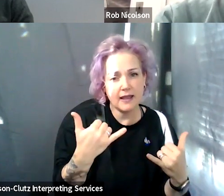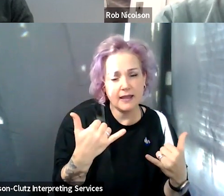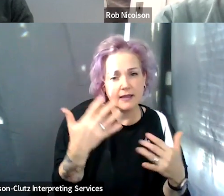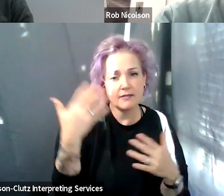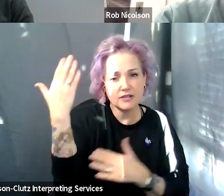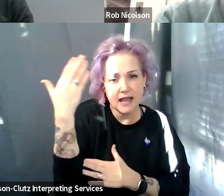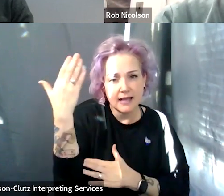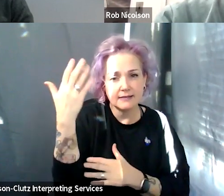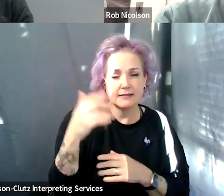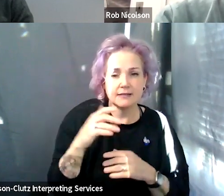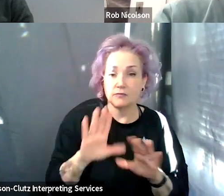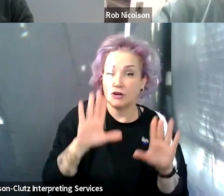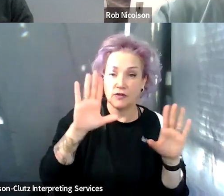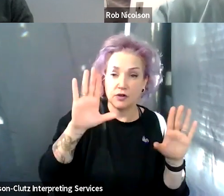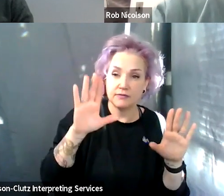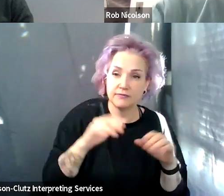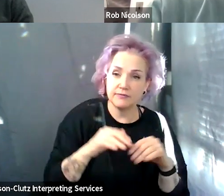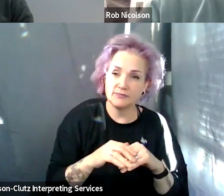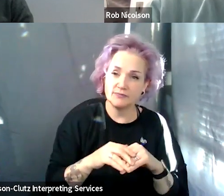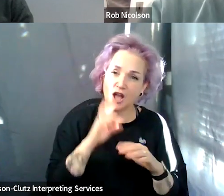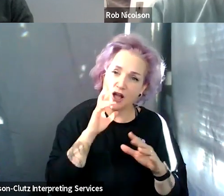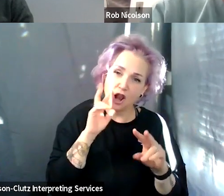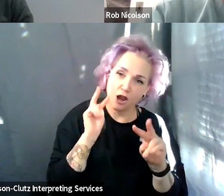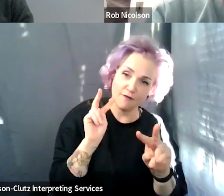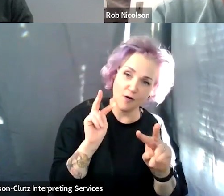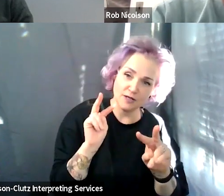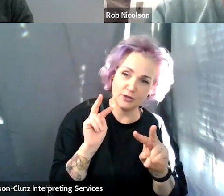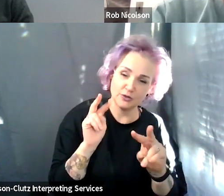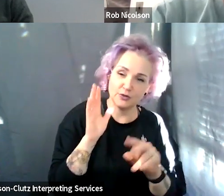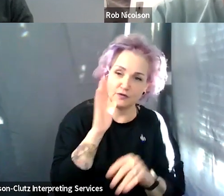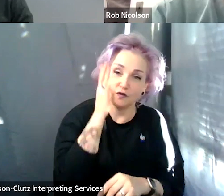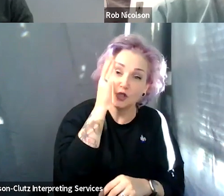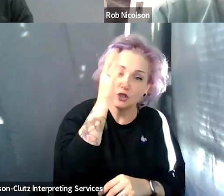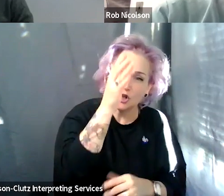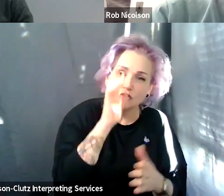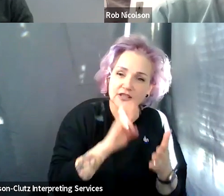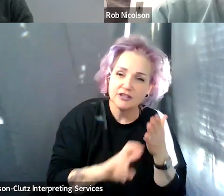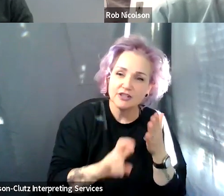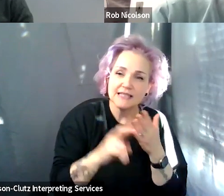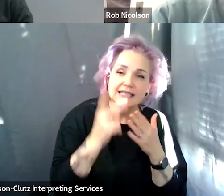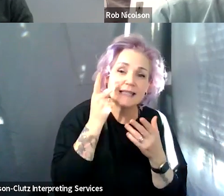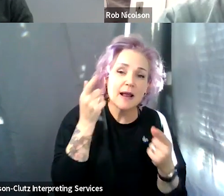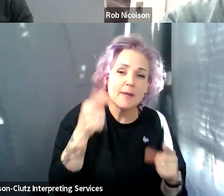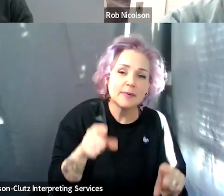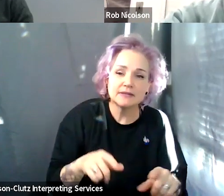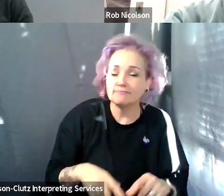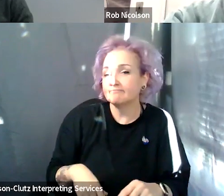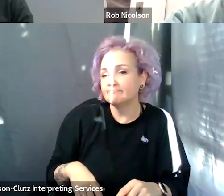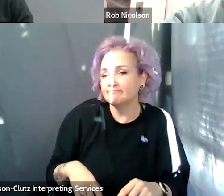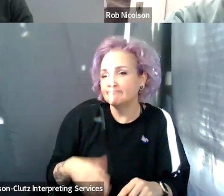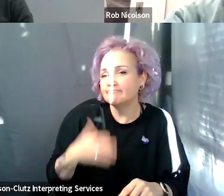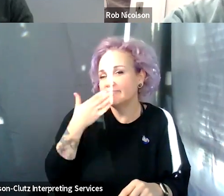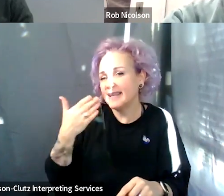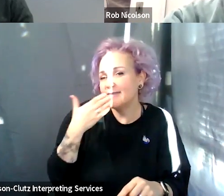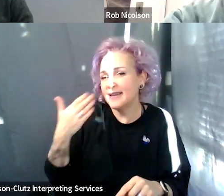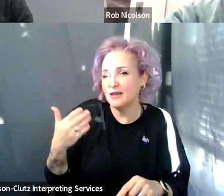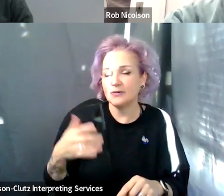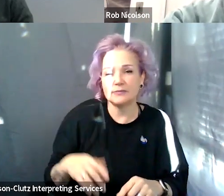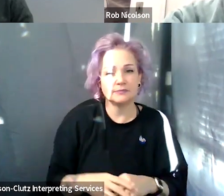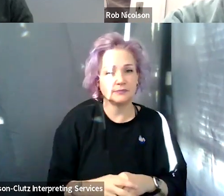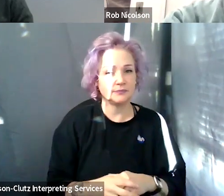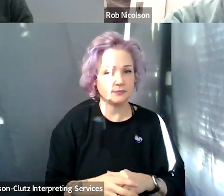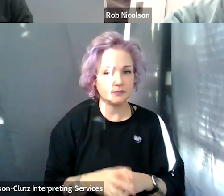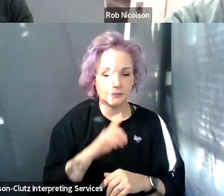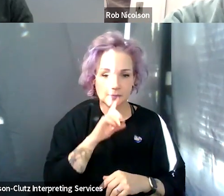think it was wonderful. And we look forward to hearing about where you're going with it in the future and what happens. Thanks for having me. No, our pleasure, and thank you. So